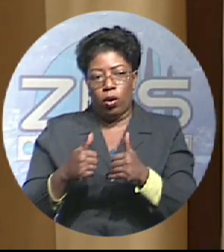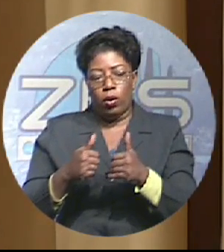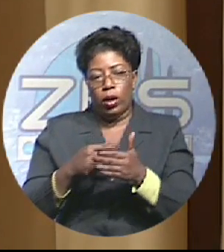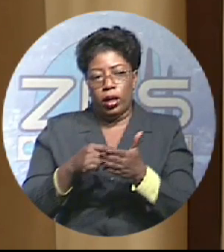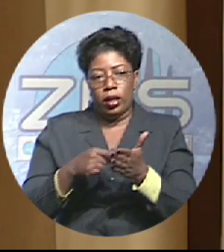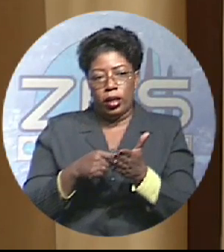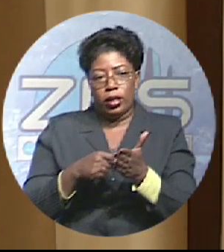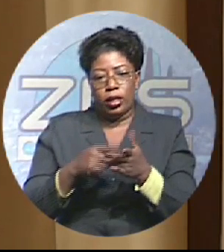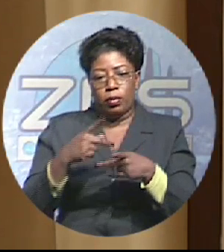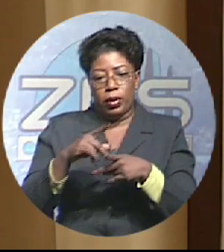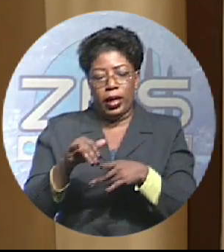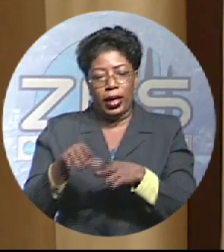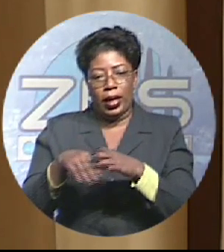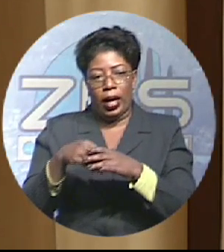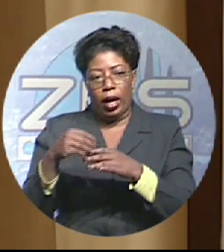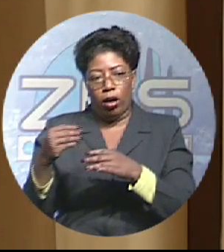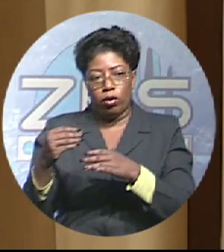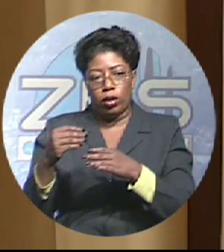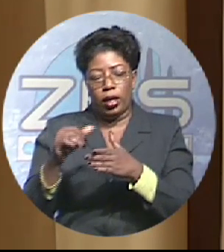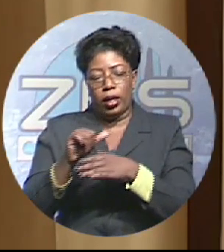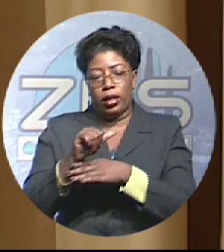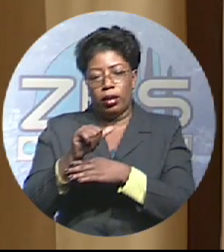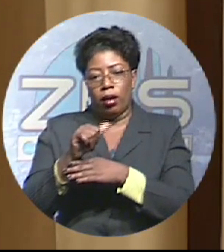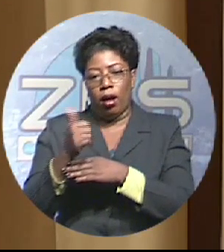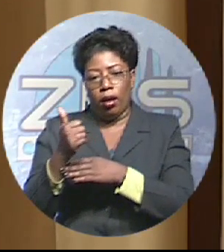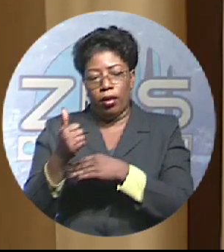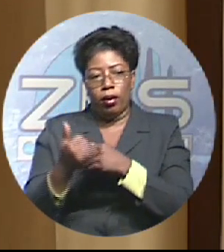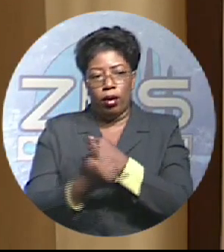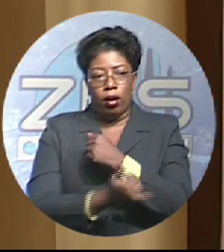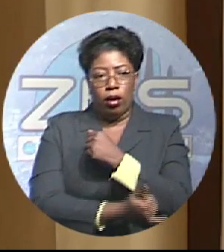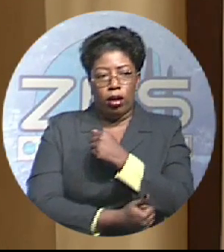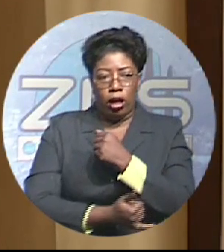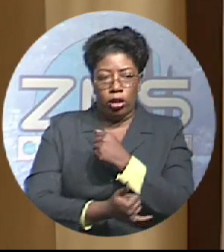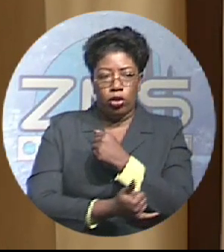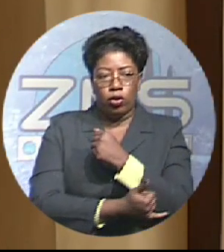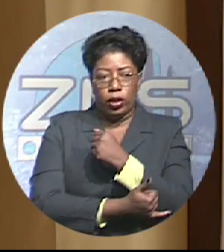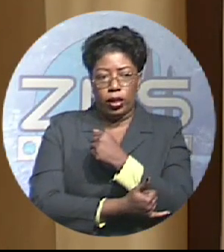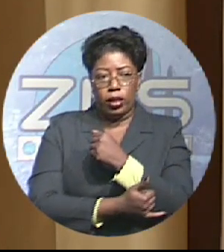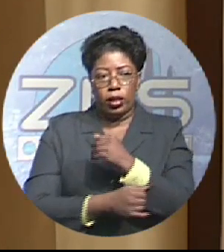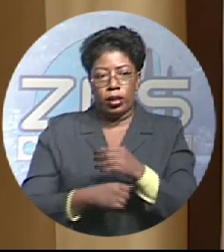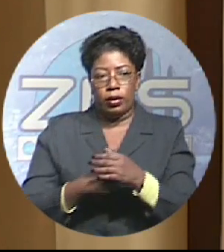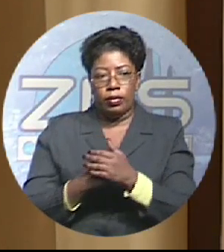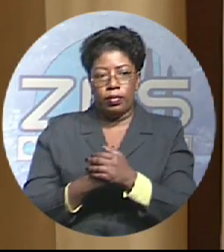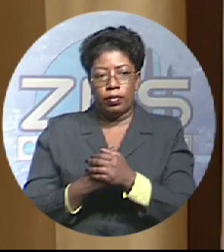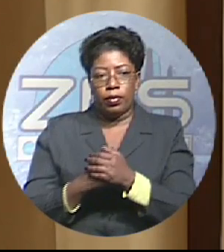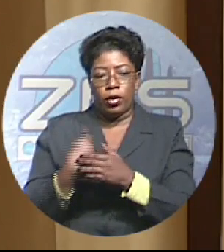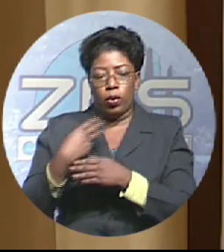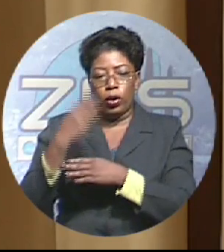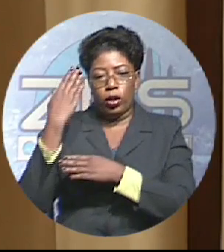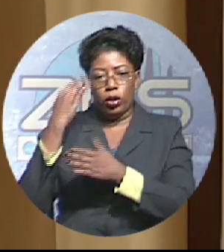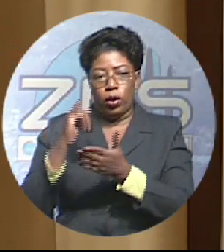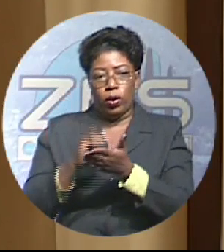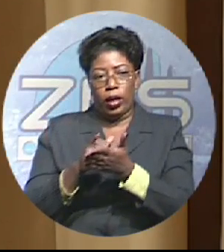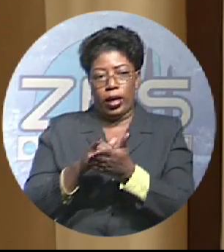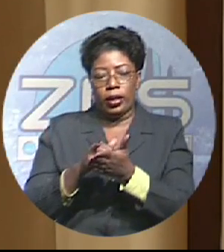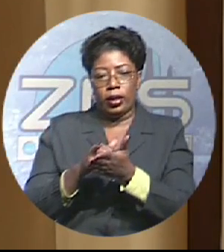out in the other countries that have actually offered it. And we know that there's been some